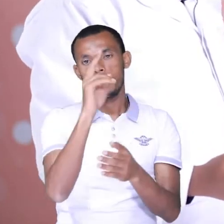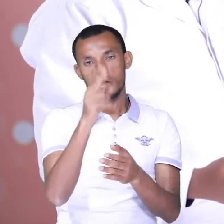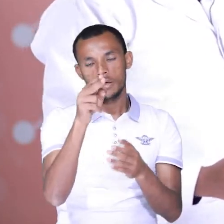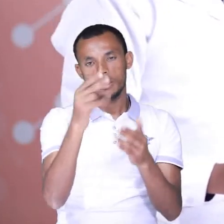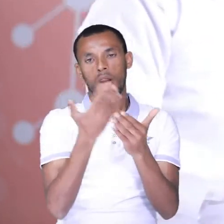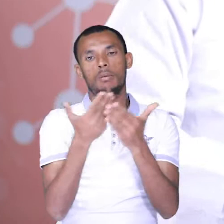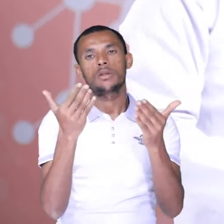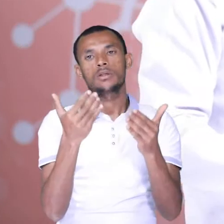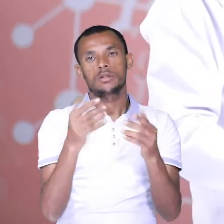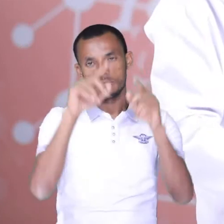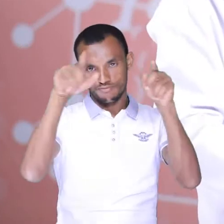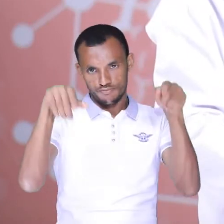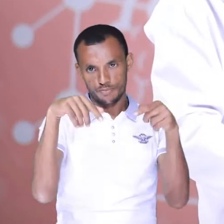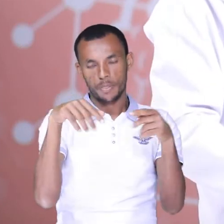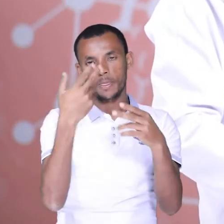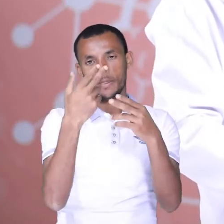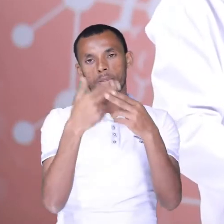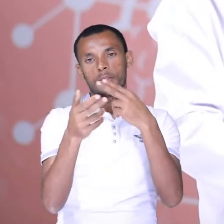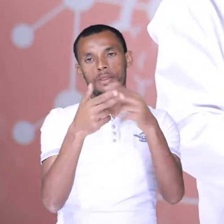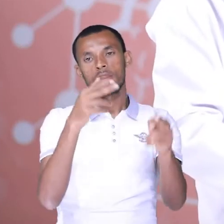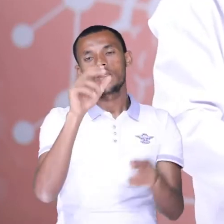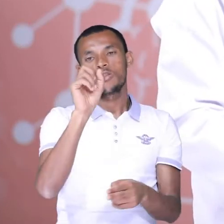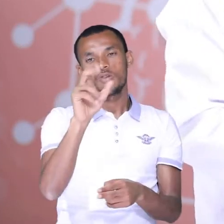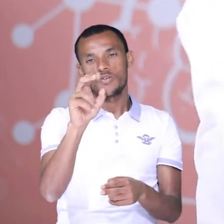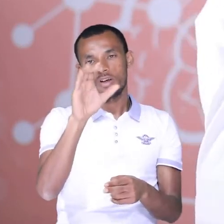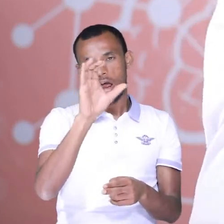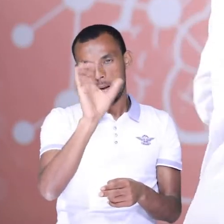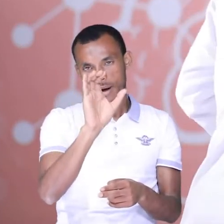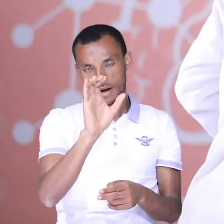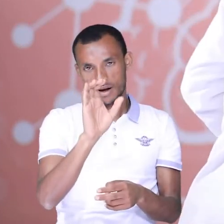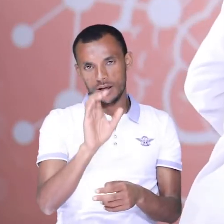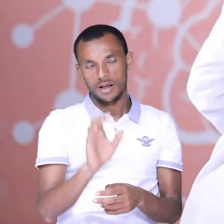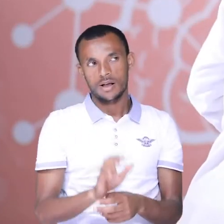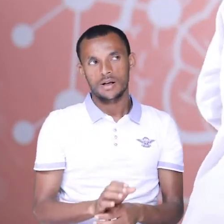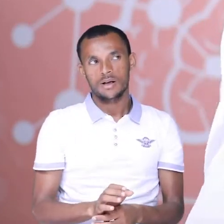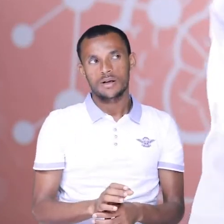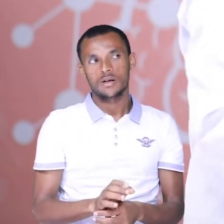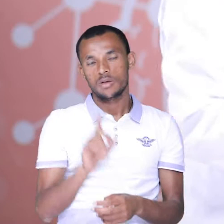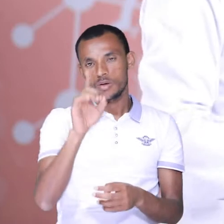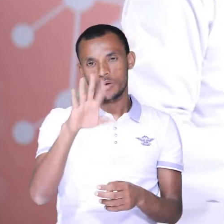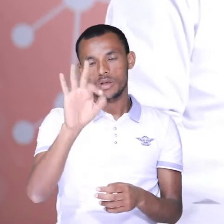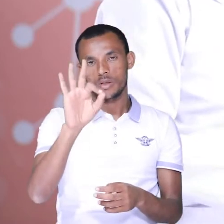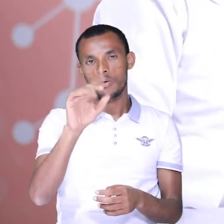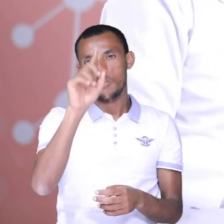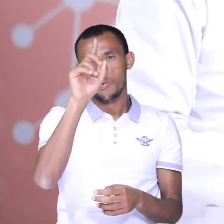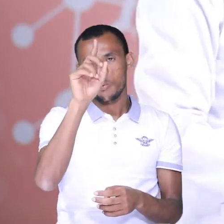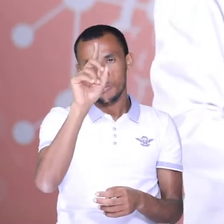So multiply by 12 for carbon, you are provided with